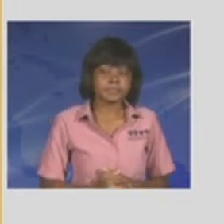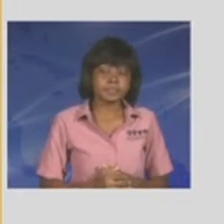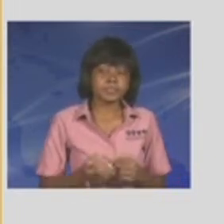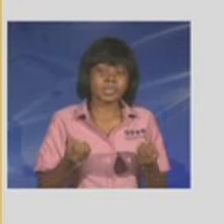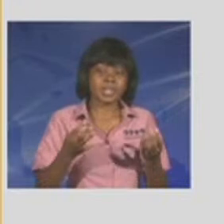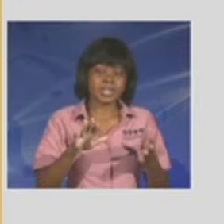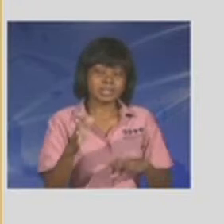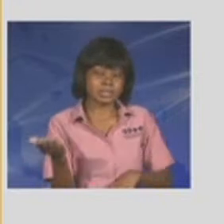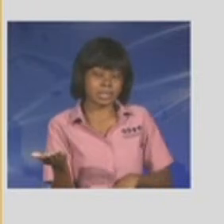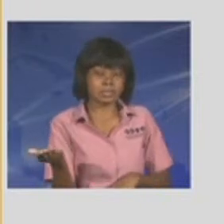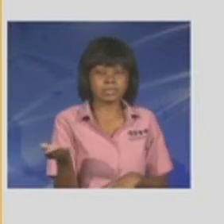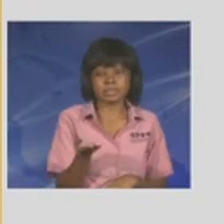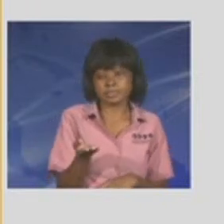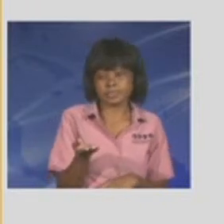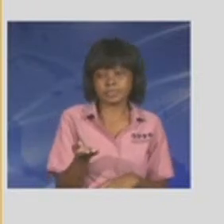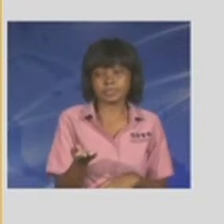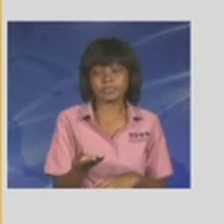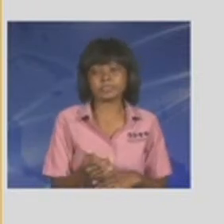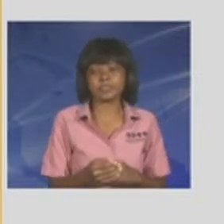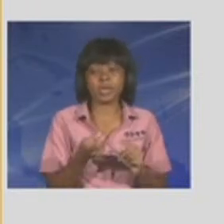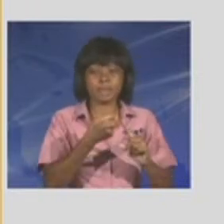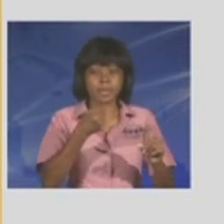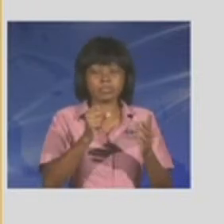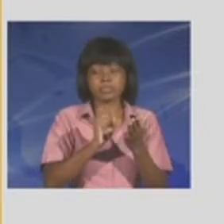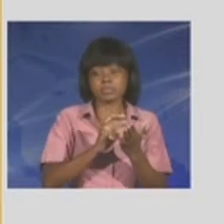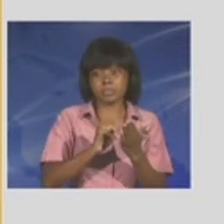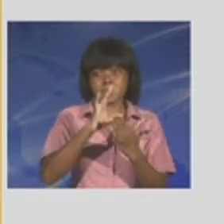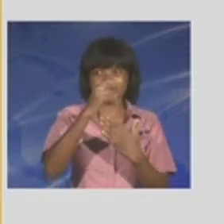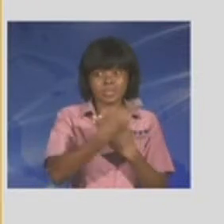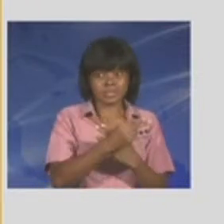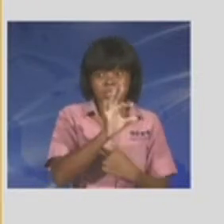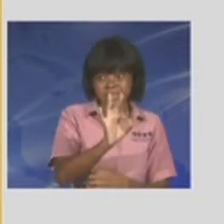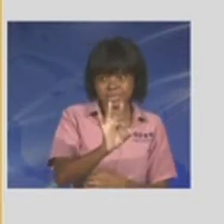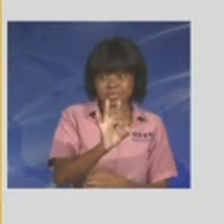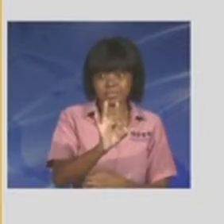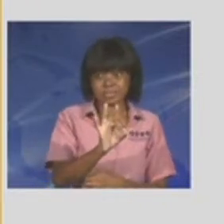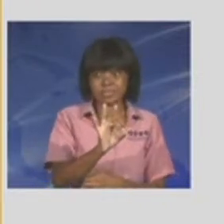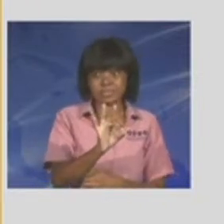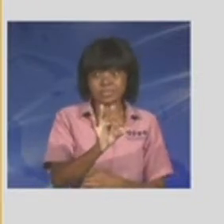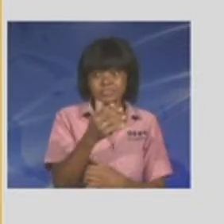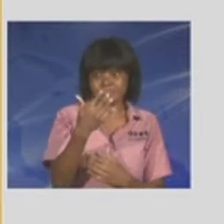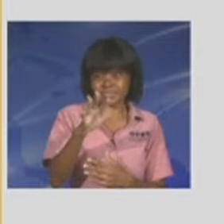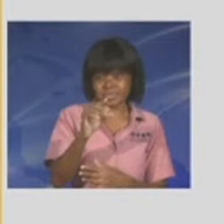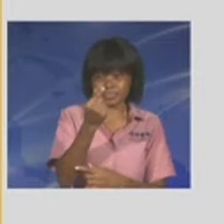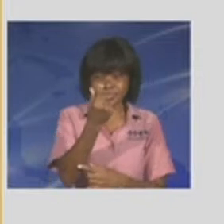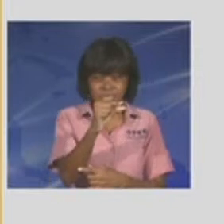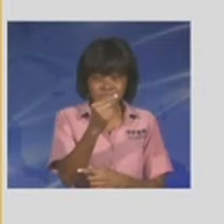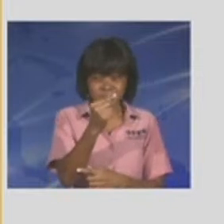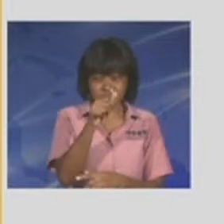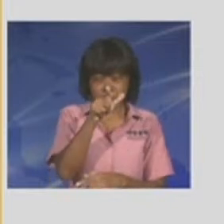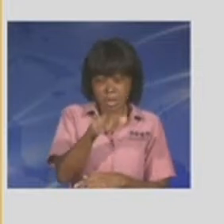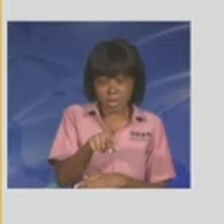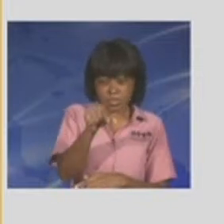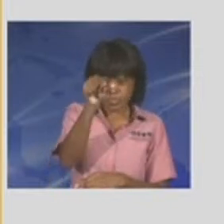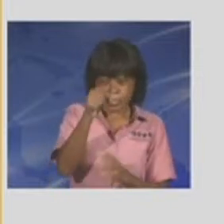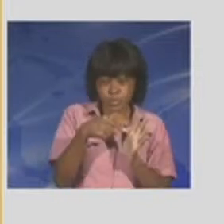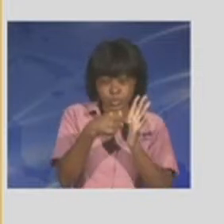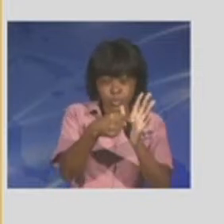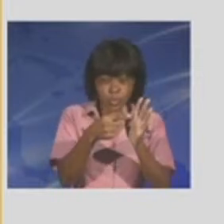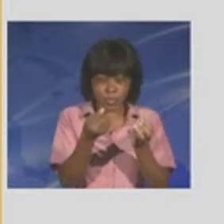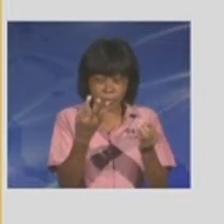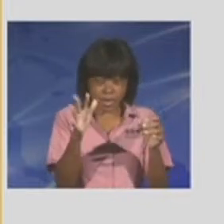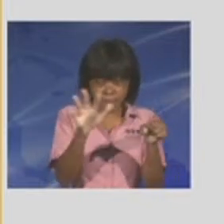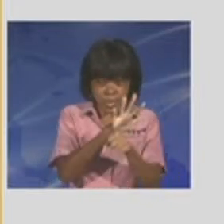vaccination status as of March 9, 2022. The small green bar at the bottom accounts for those who would have been fully vaccinated at the